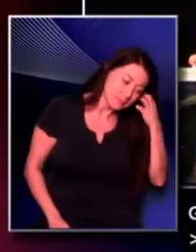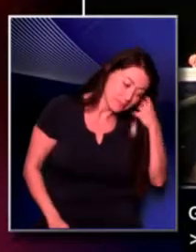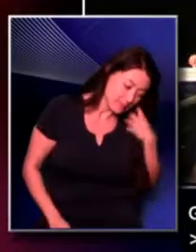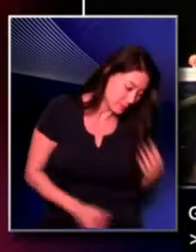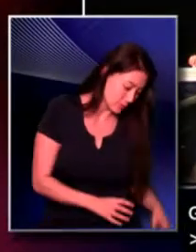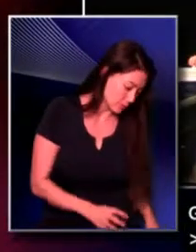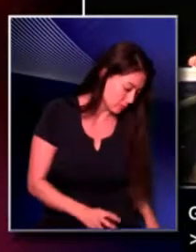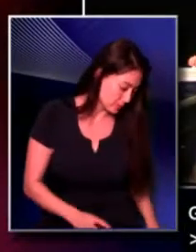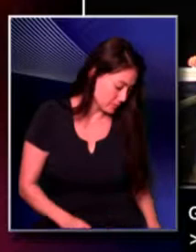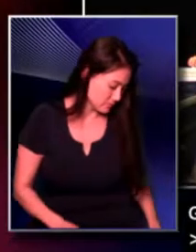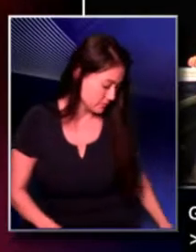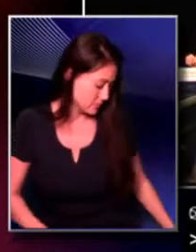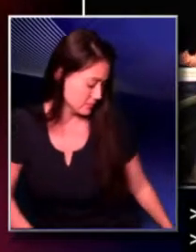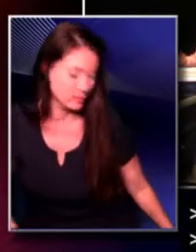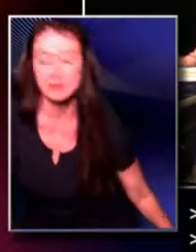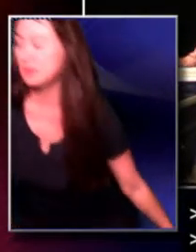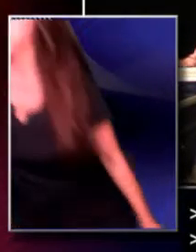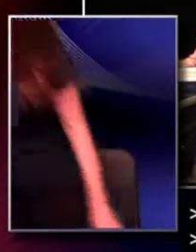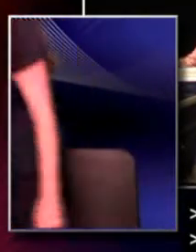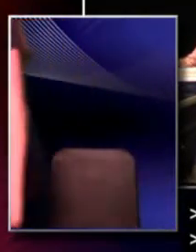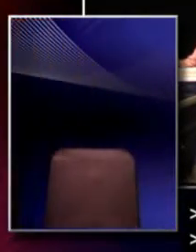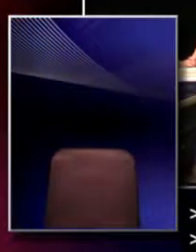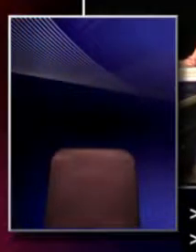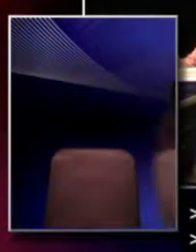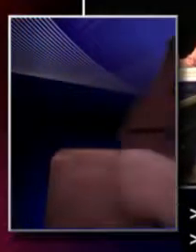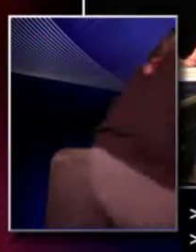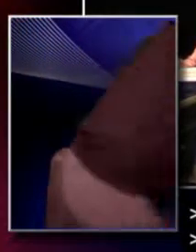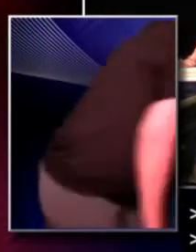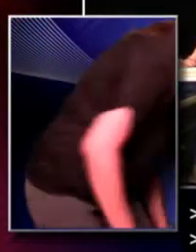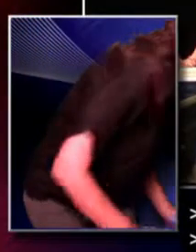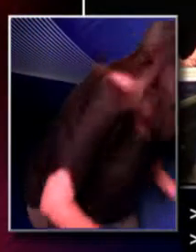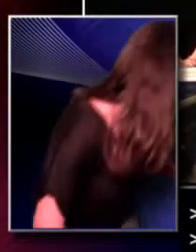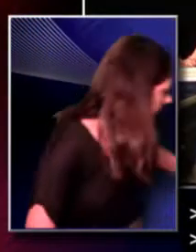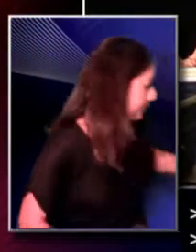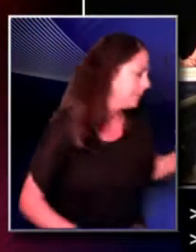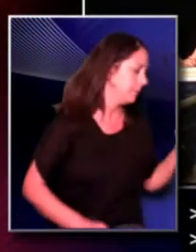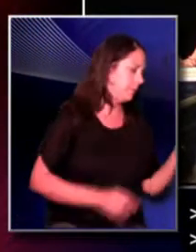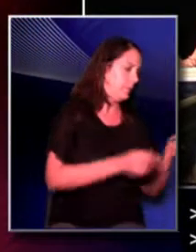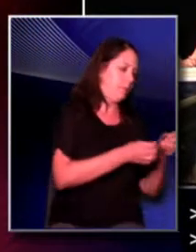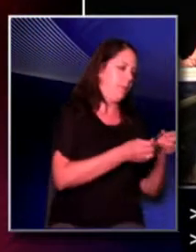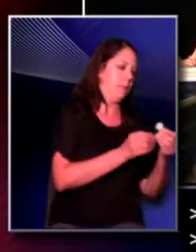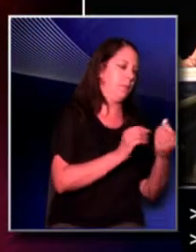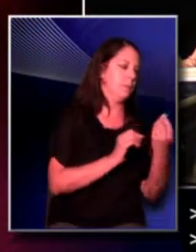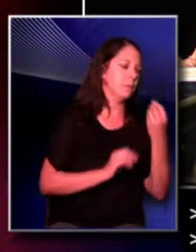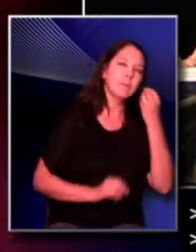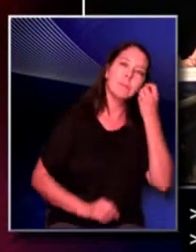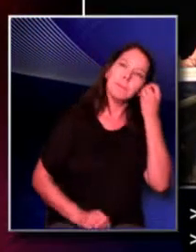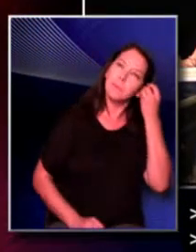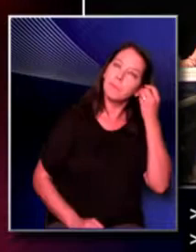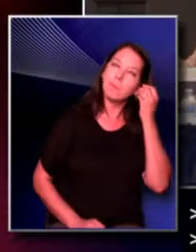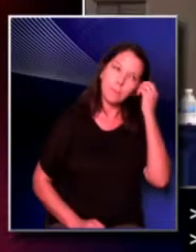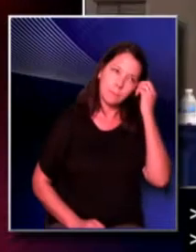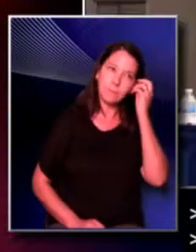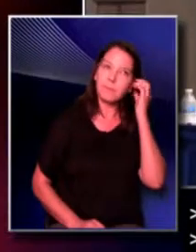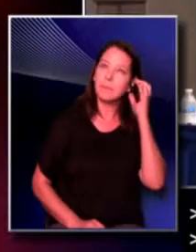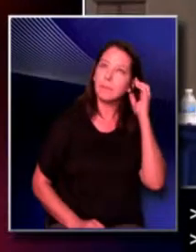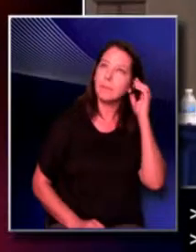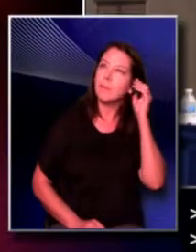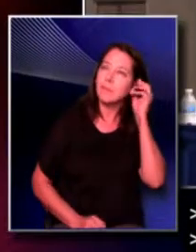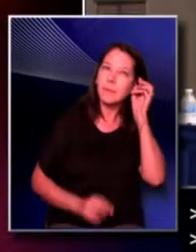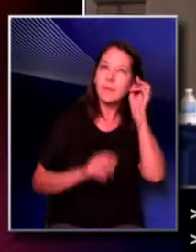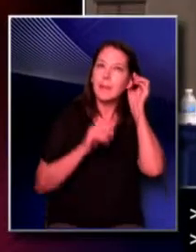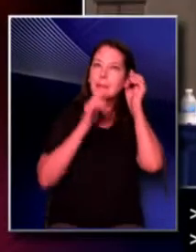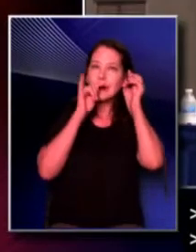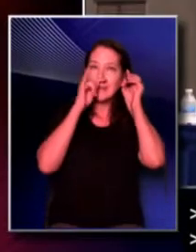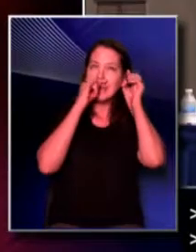Next is instructional update. Dr. Rex. Good afternoon. As you can see, the kids might have gone home and some of the